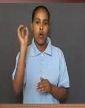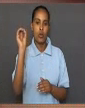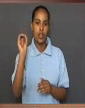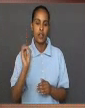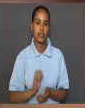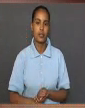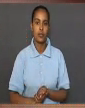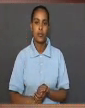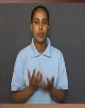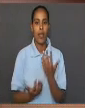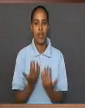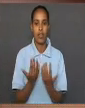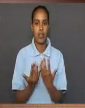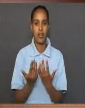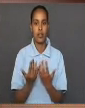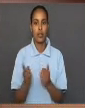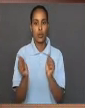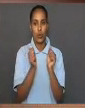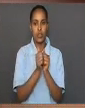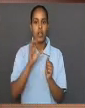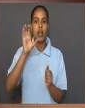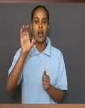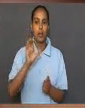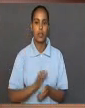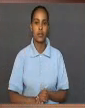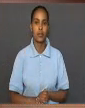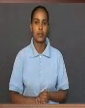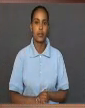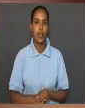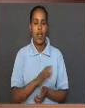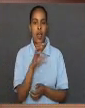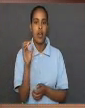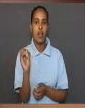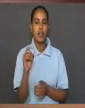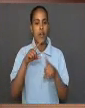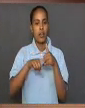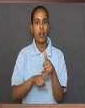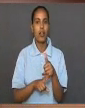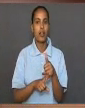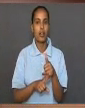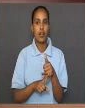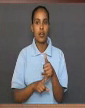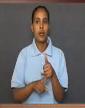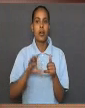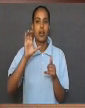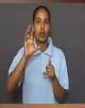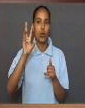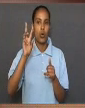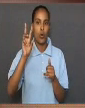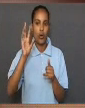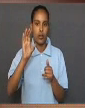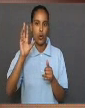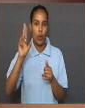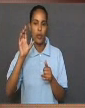oxide by heating it with carbon. And finally, the